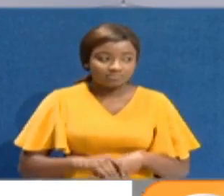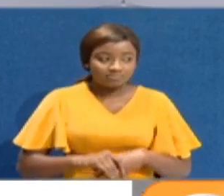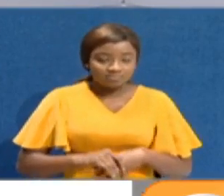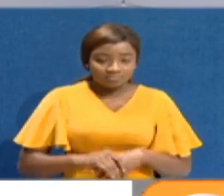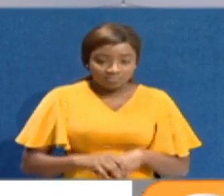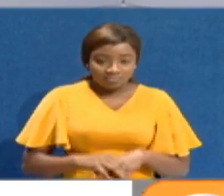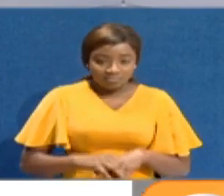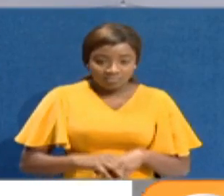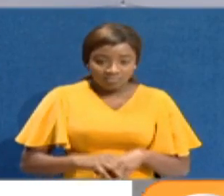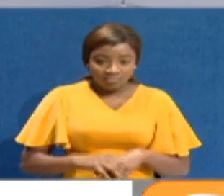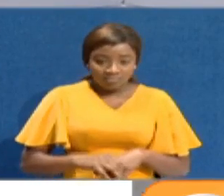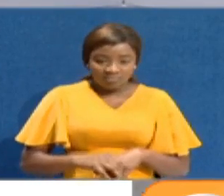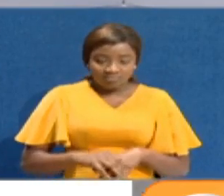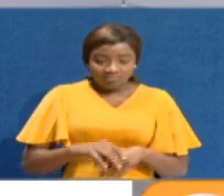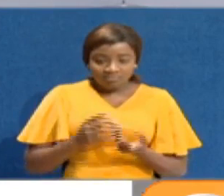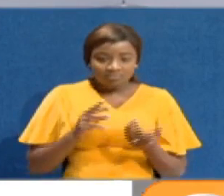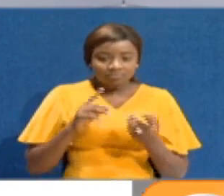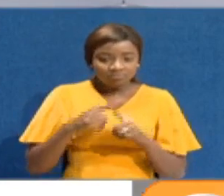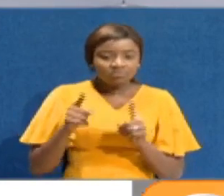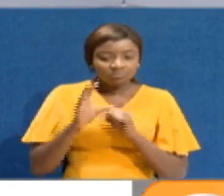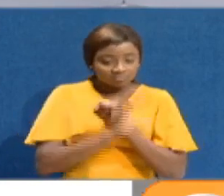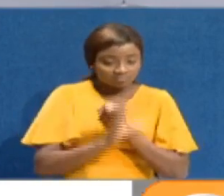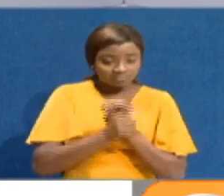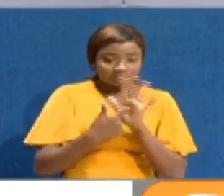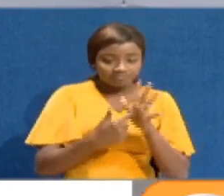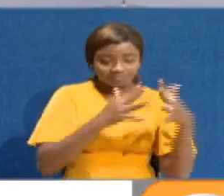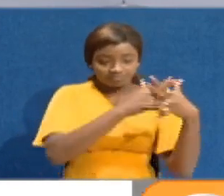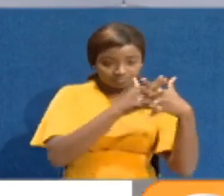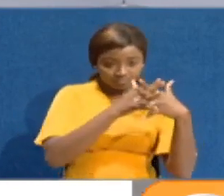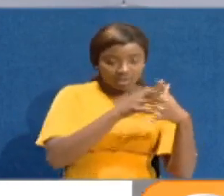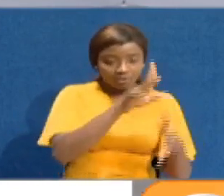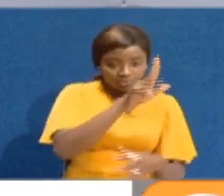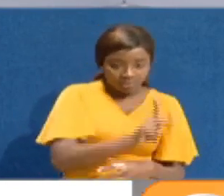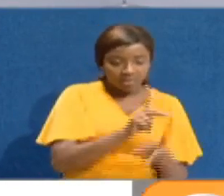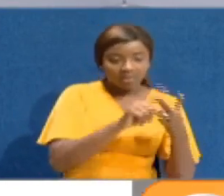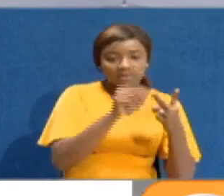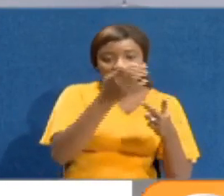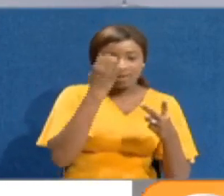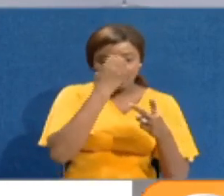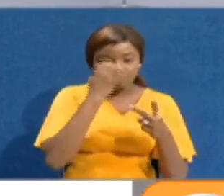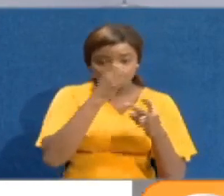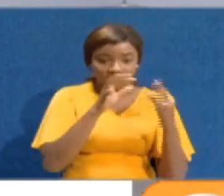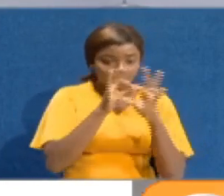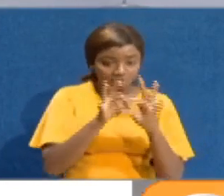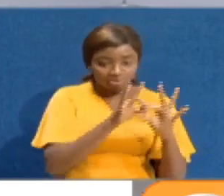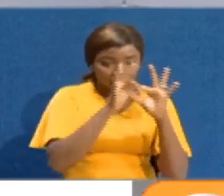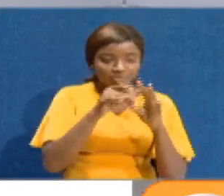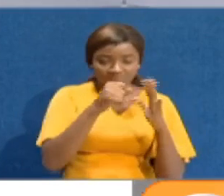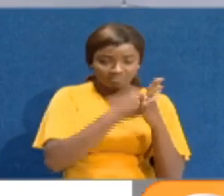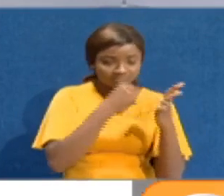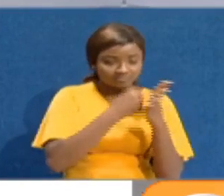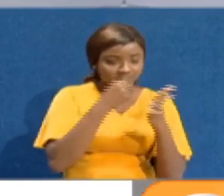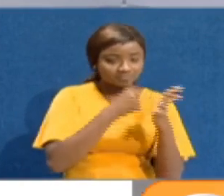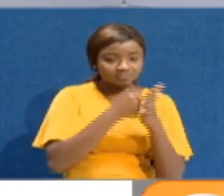not so much in a position to offer us that assistance. Countries like the United Kingdom and others at the European Union currently fighting